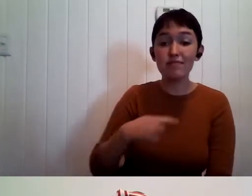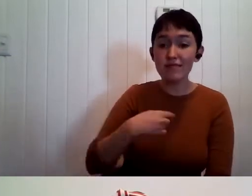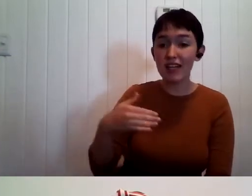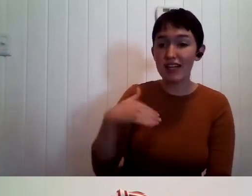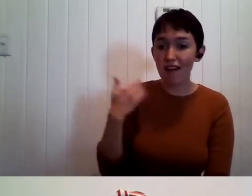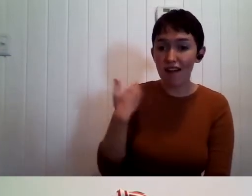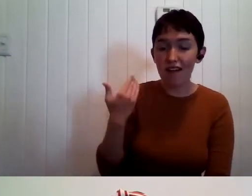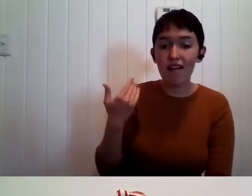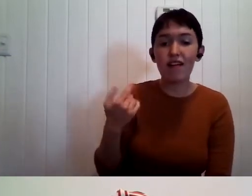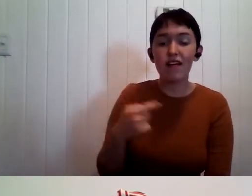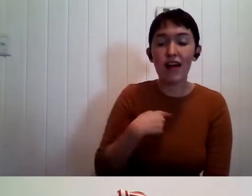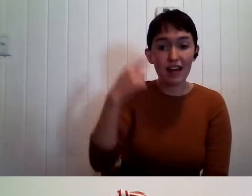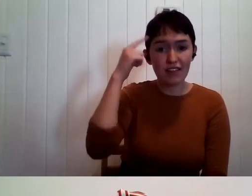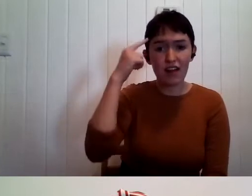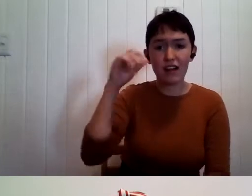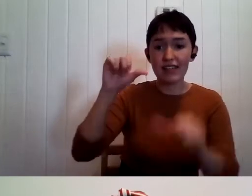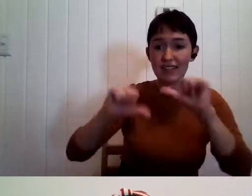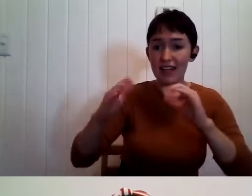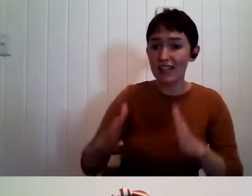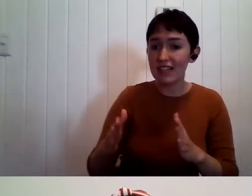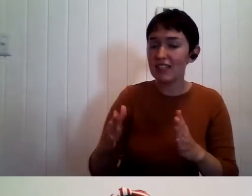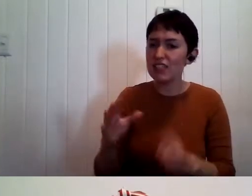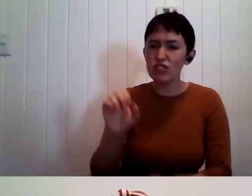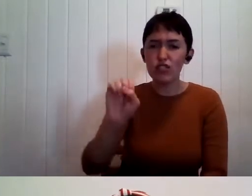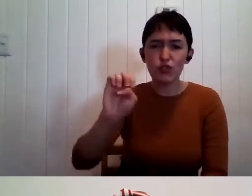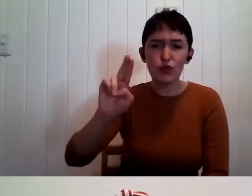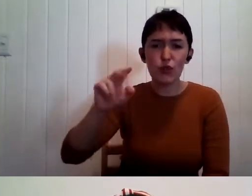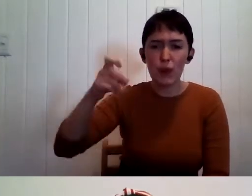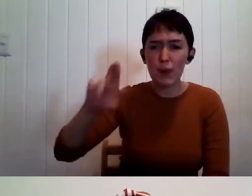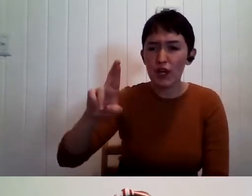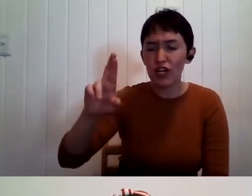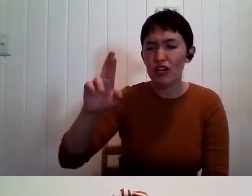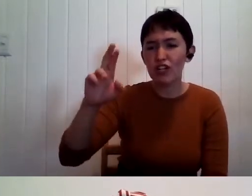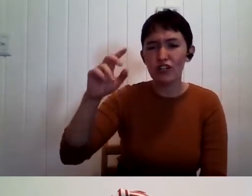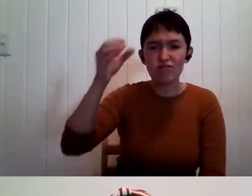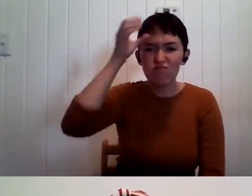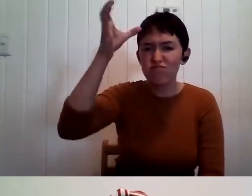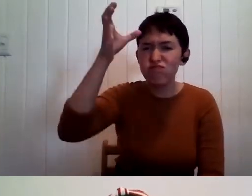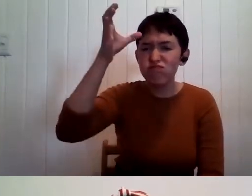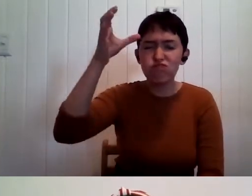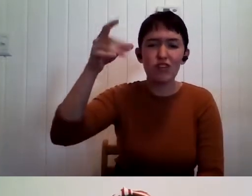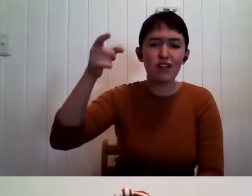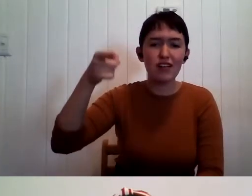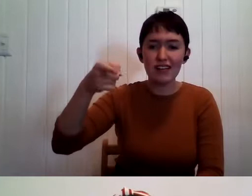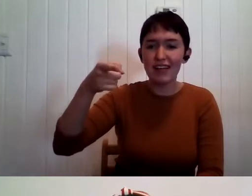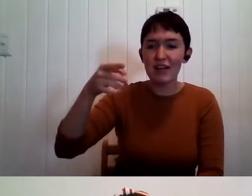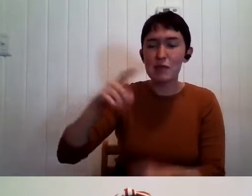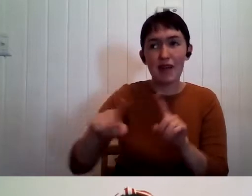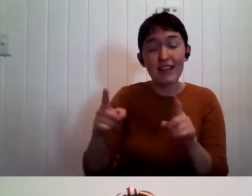that scientists were super geniuses who knew everything, when in fact, generally they know a lot about one